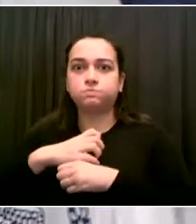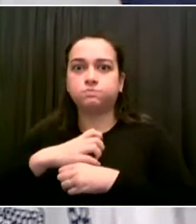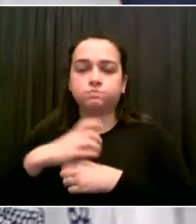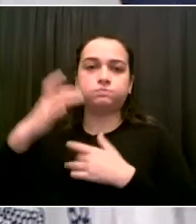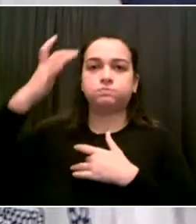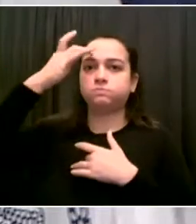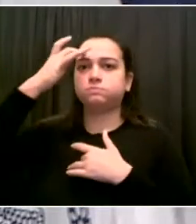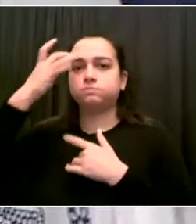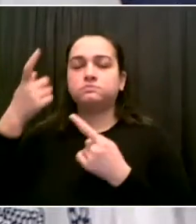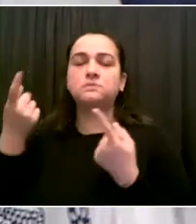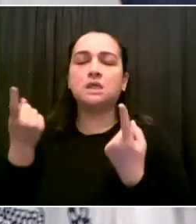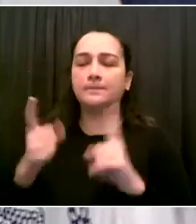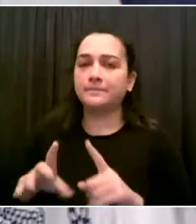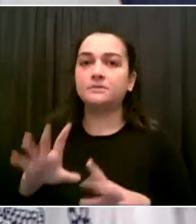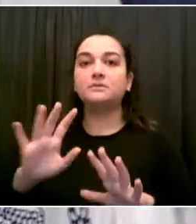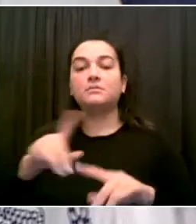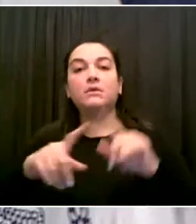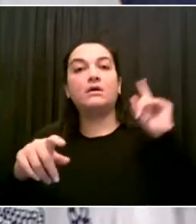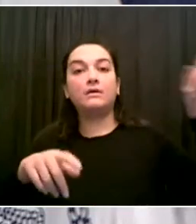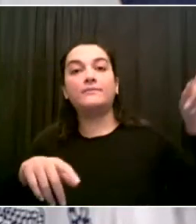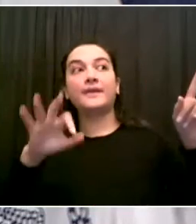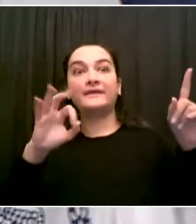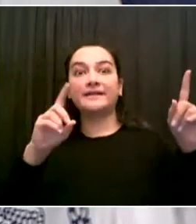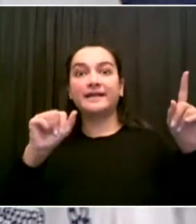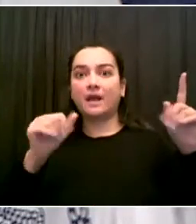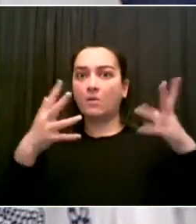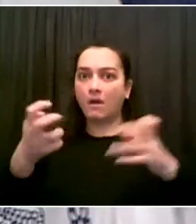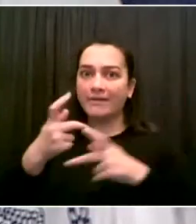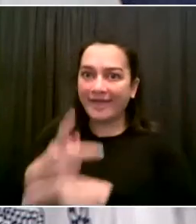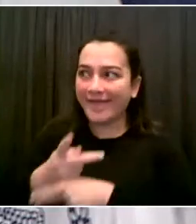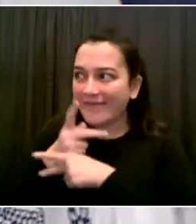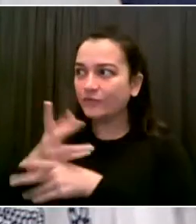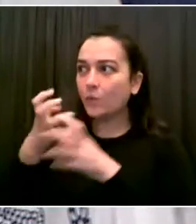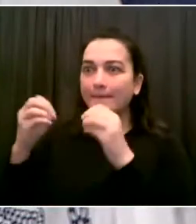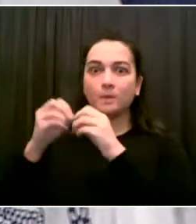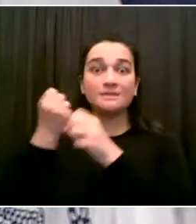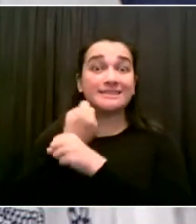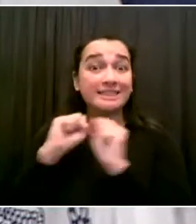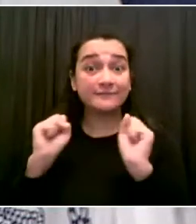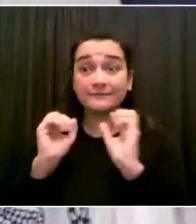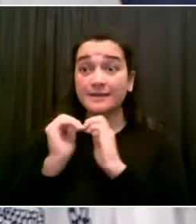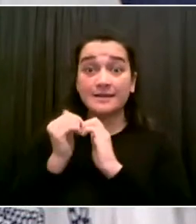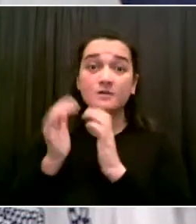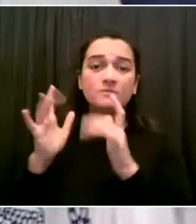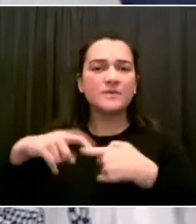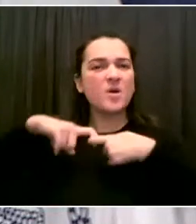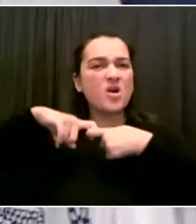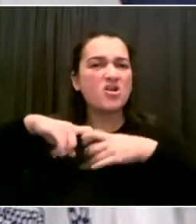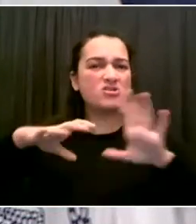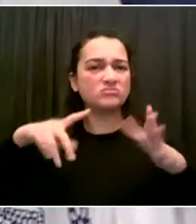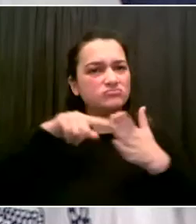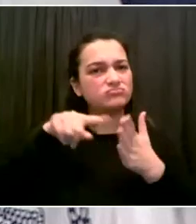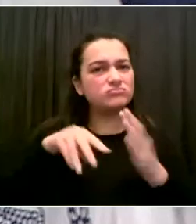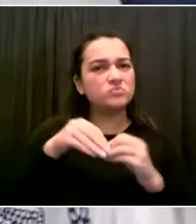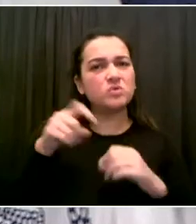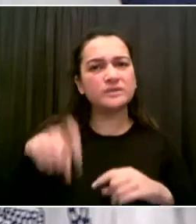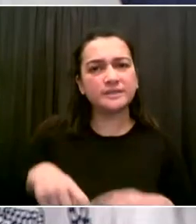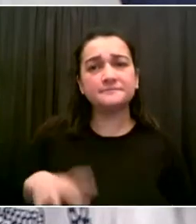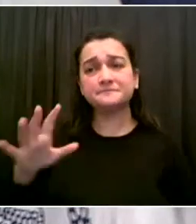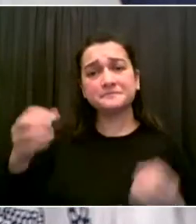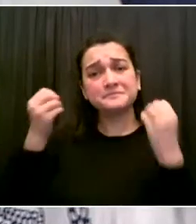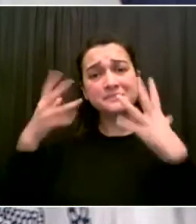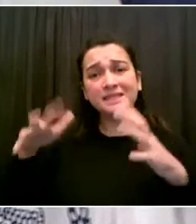country, hundreds of thousands here. So there needs to be an investigation. I'm hopeful it will find that we